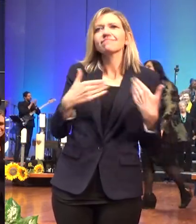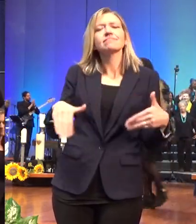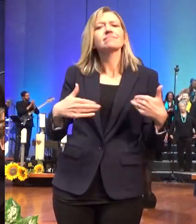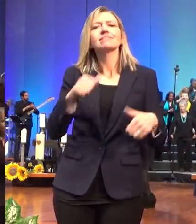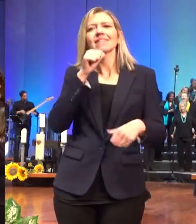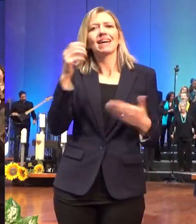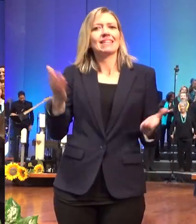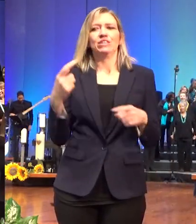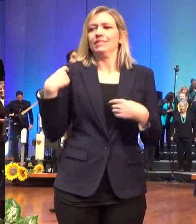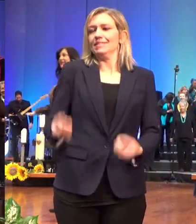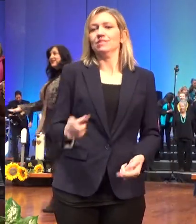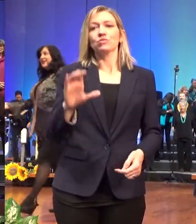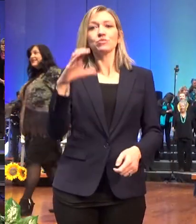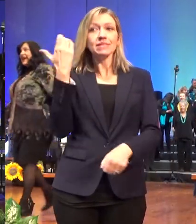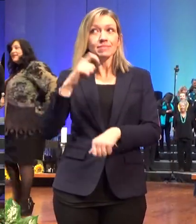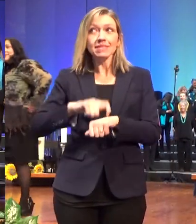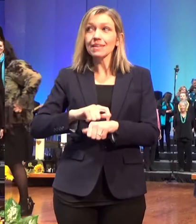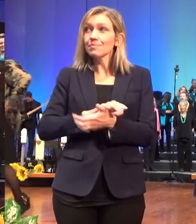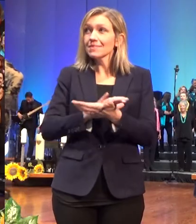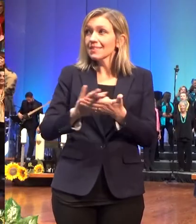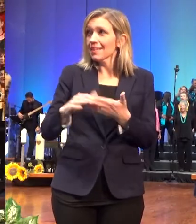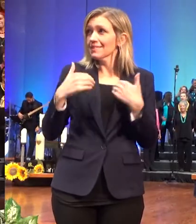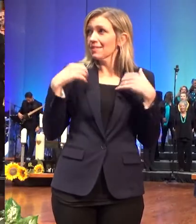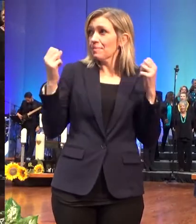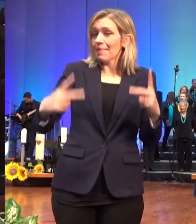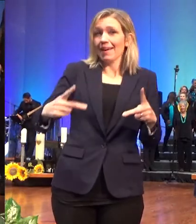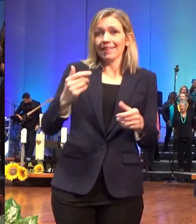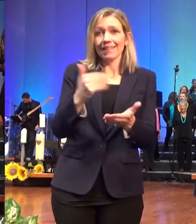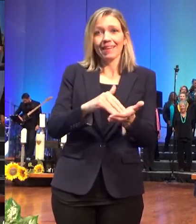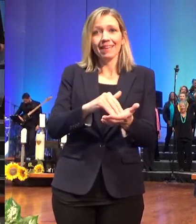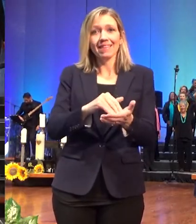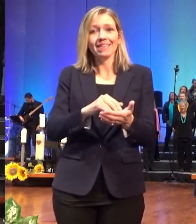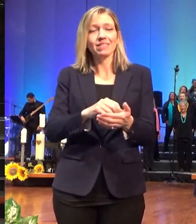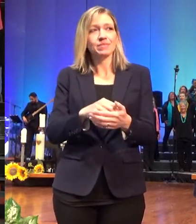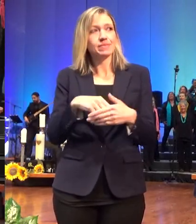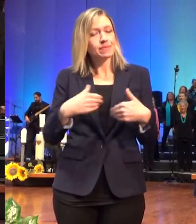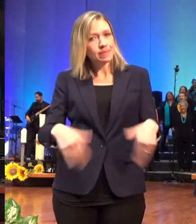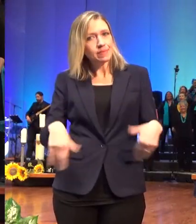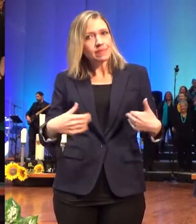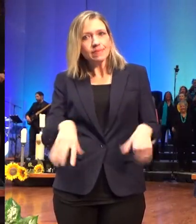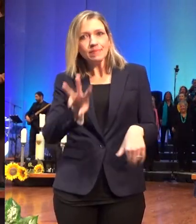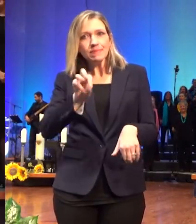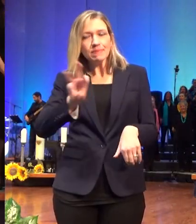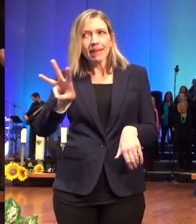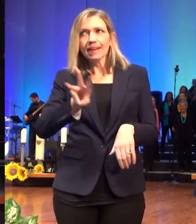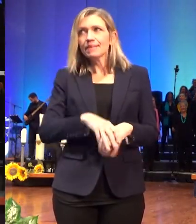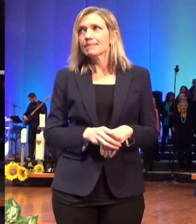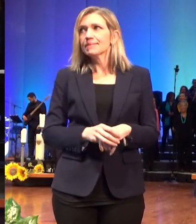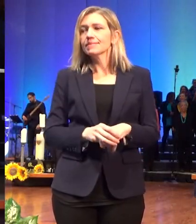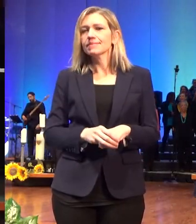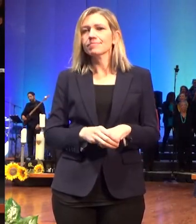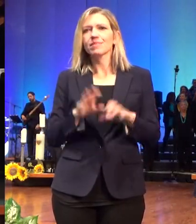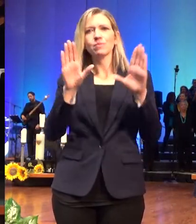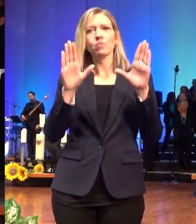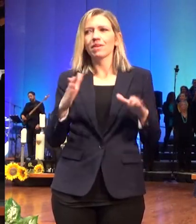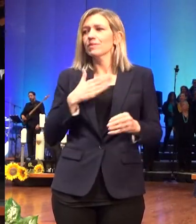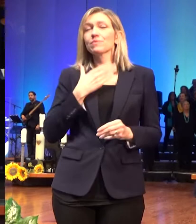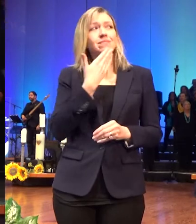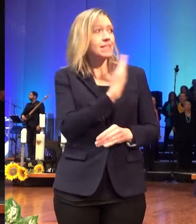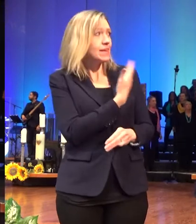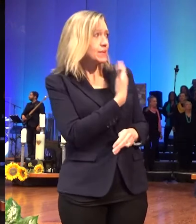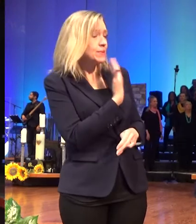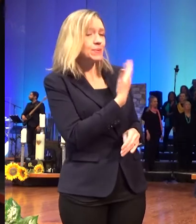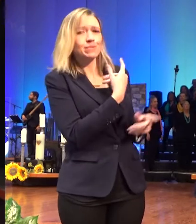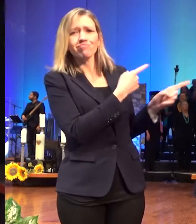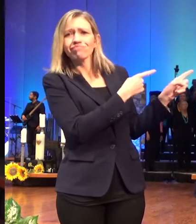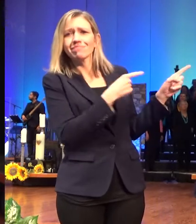We haven't had them here since Christmas time. Isn't it great to have them back again? Wow. Whew. Wonderful joy. Thank you,